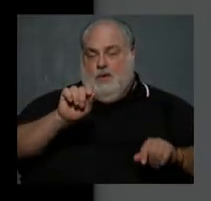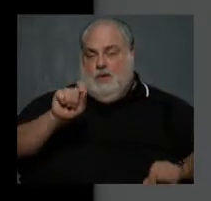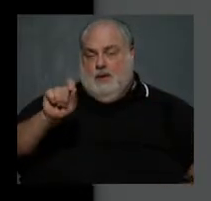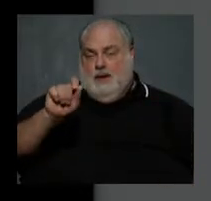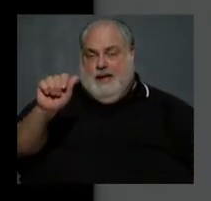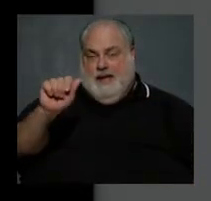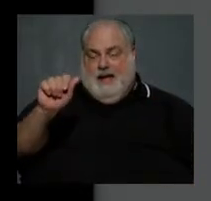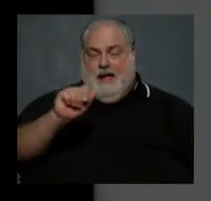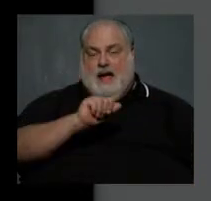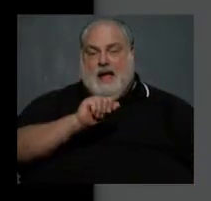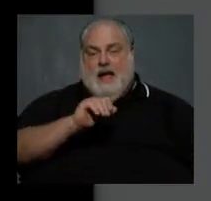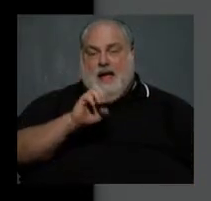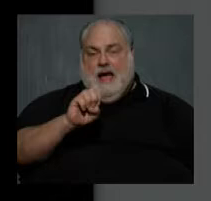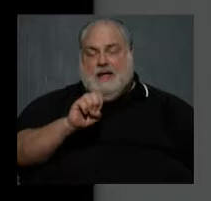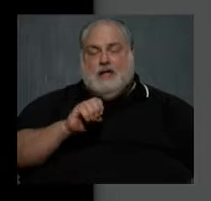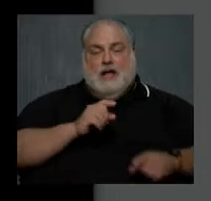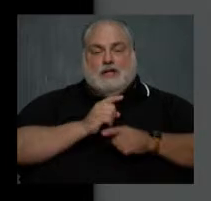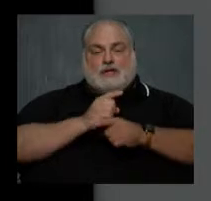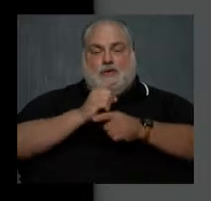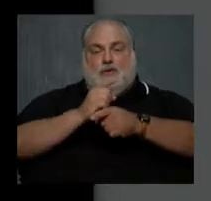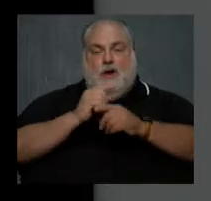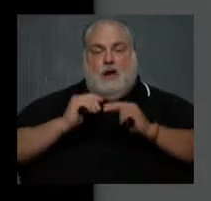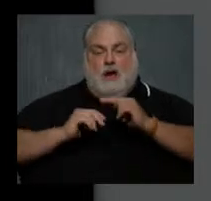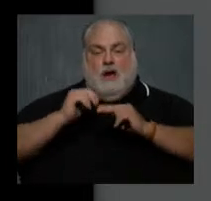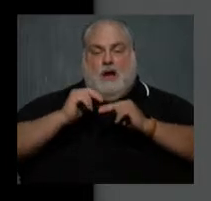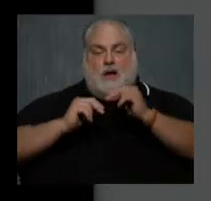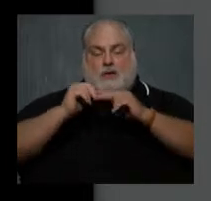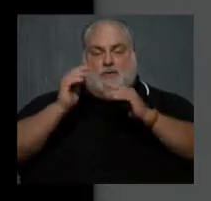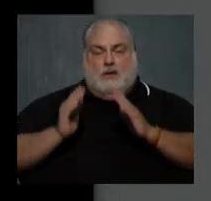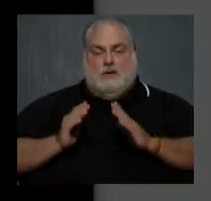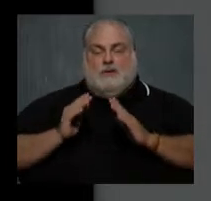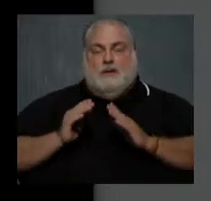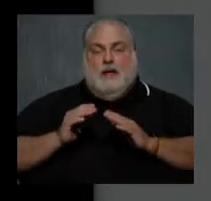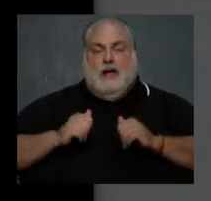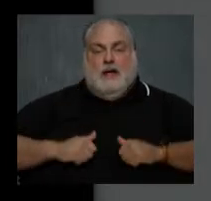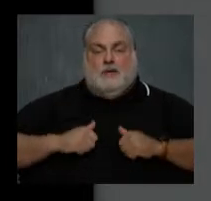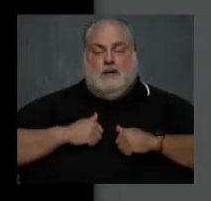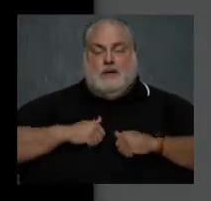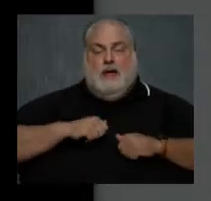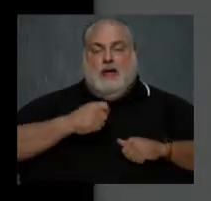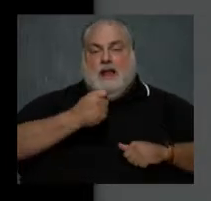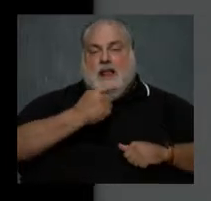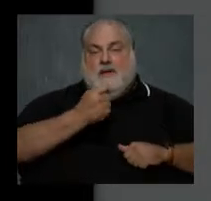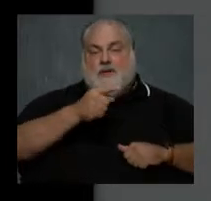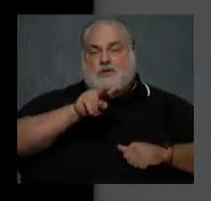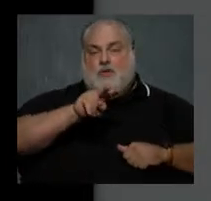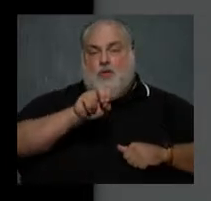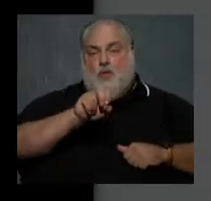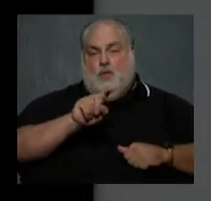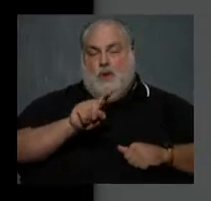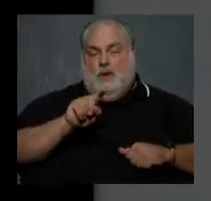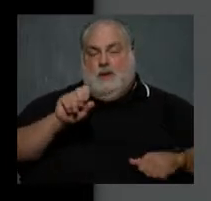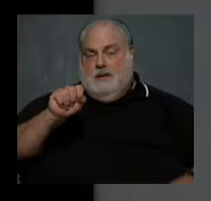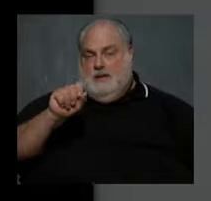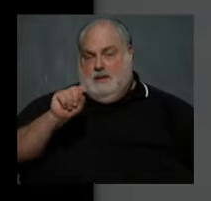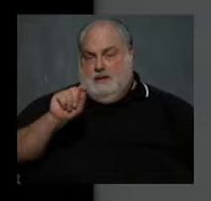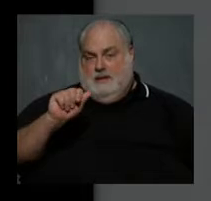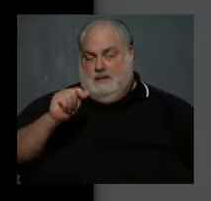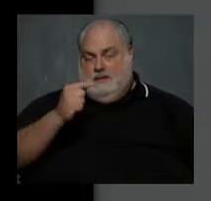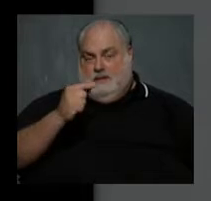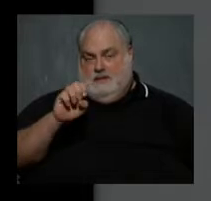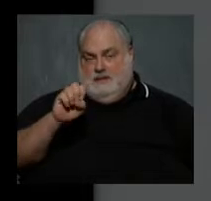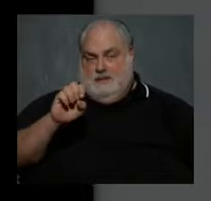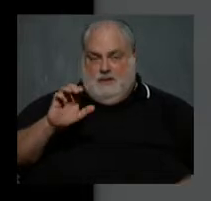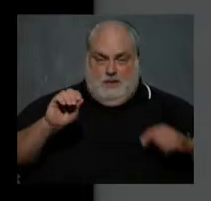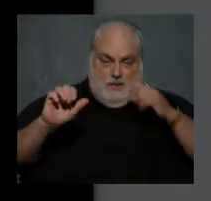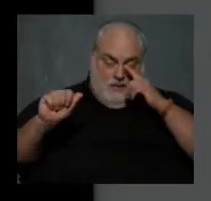Z-4324-A, ACE General Contractors, long form PID, located at 11201 Stagecoach Road. Staff